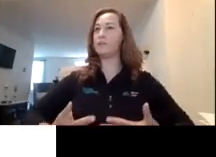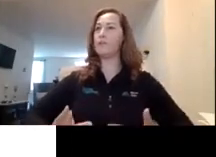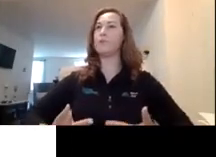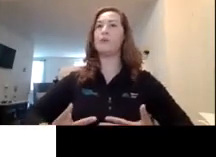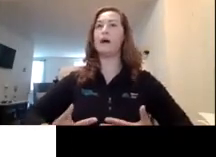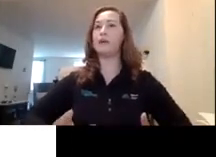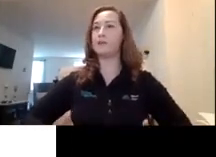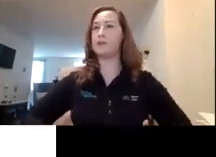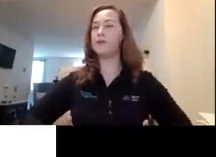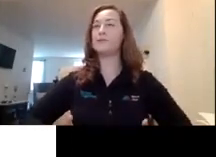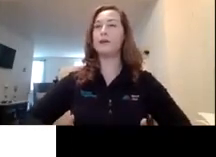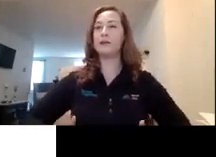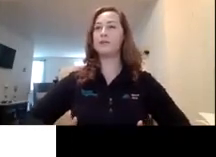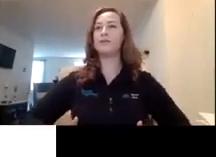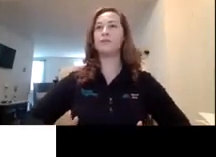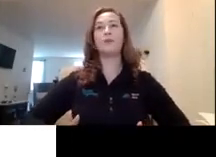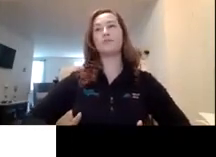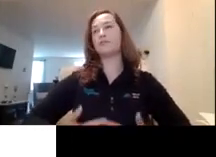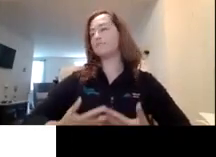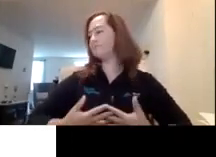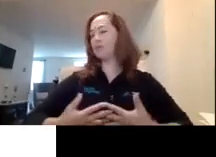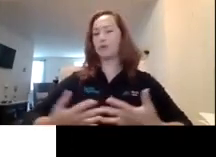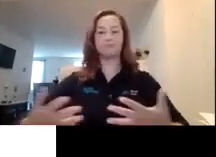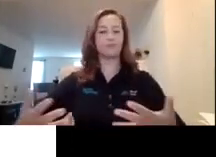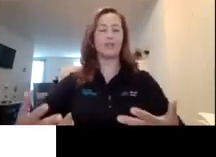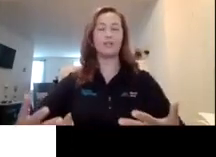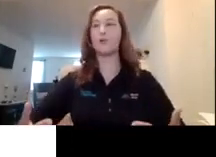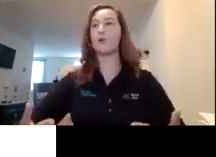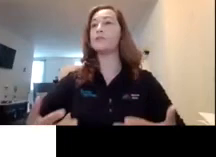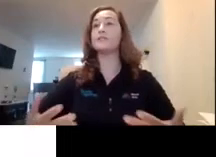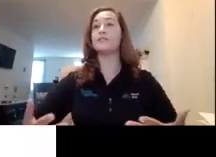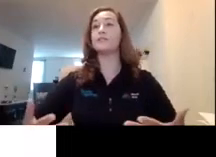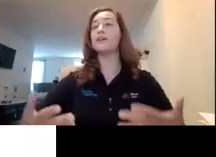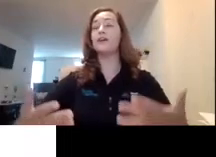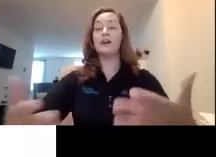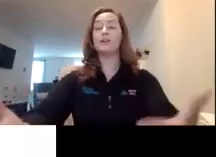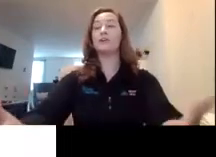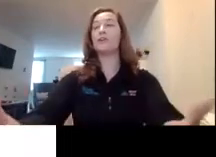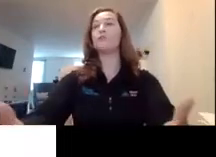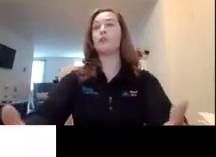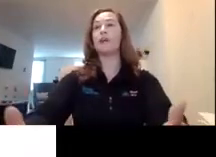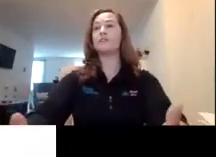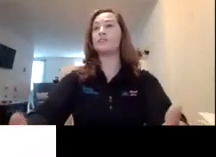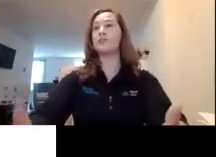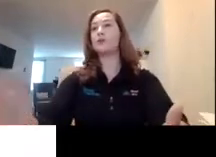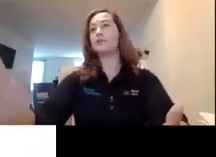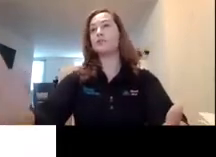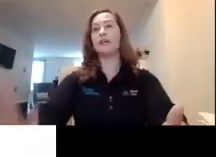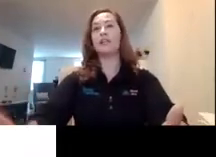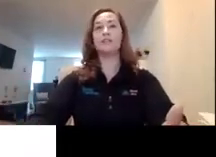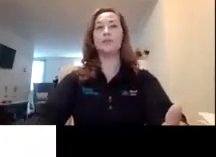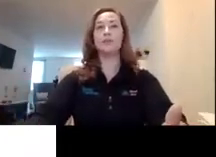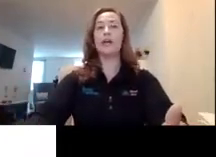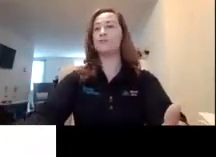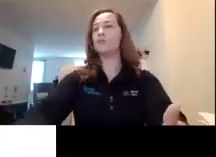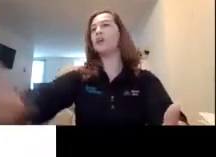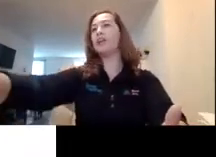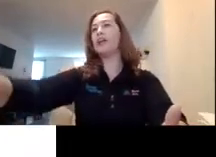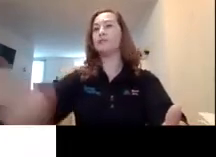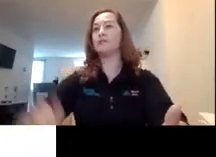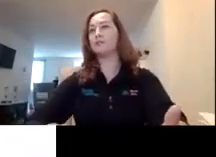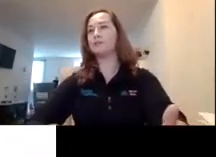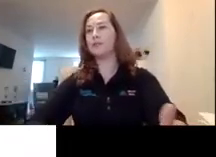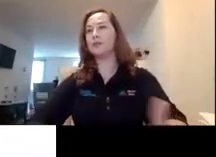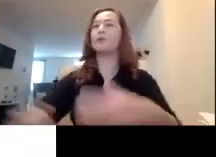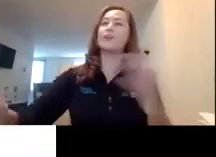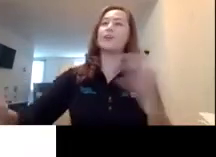in a proper manner, right? Can you imagine, you know, trying to go and see your loved one and security telling you like, you're not